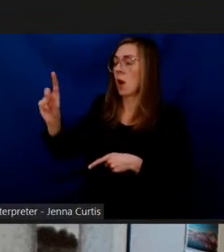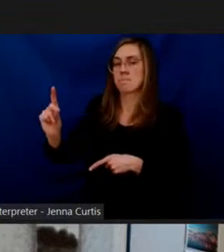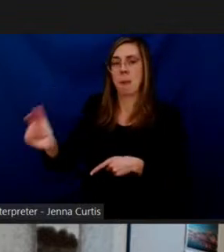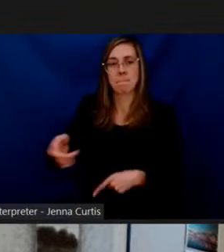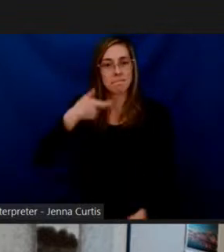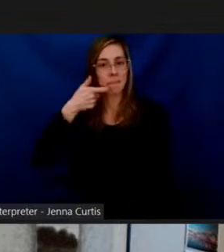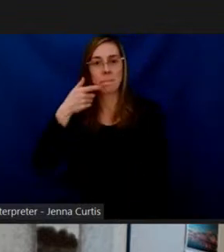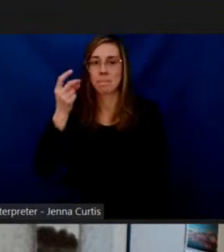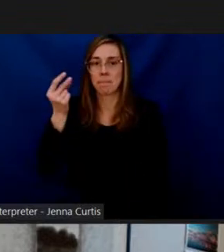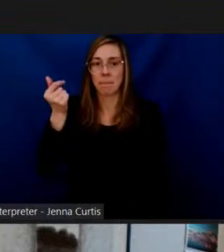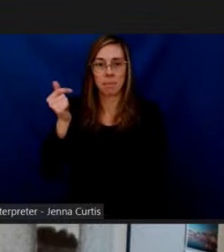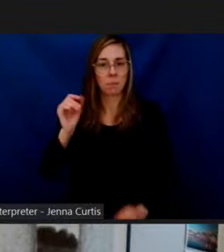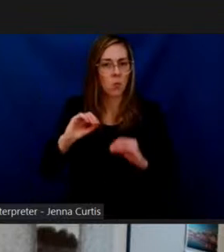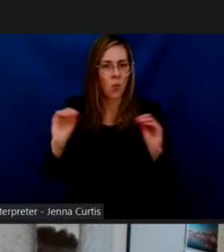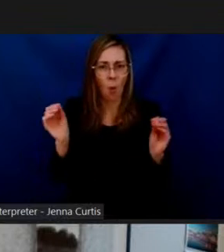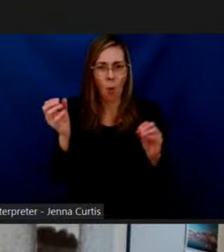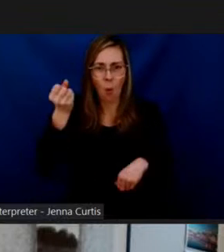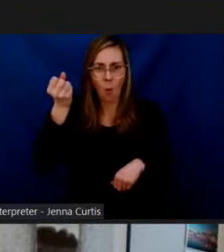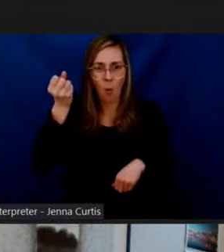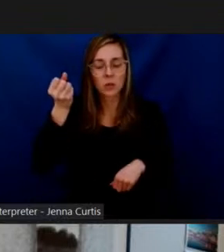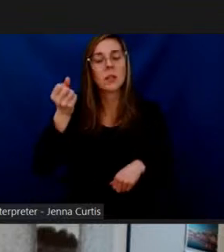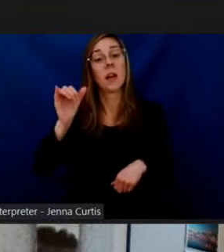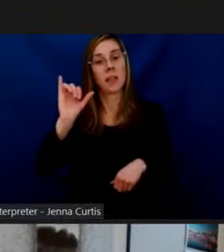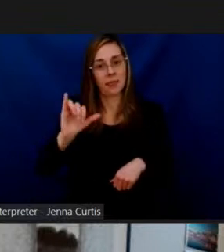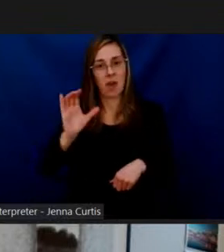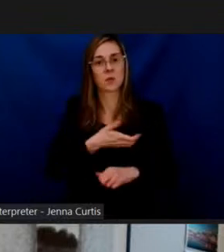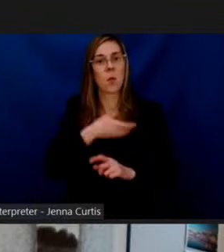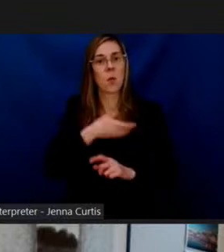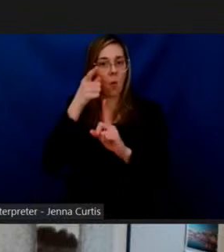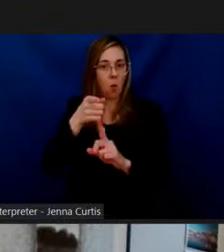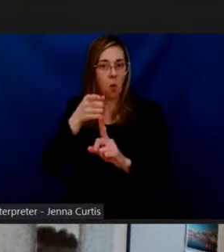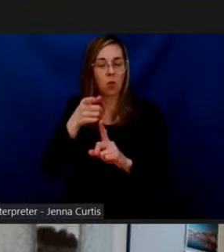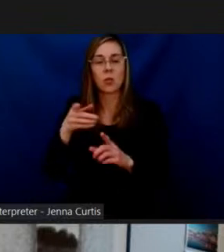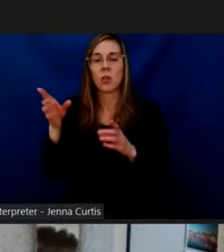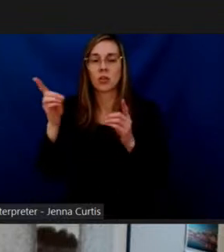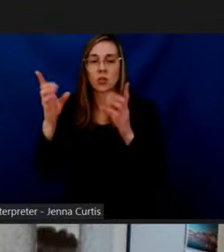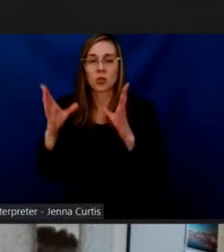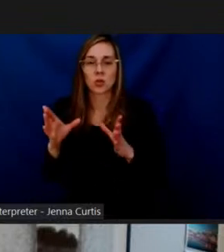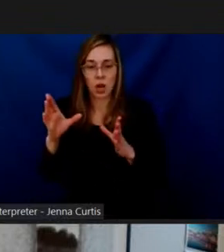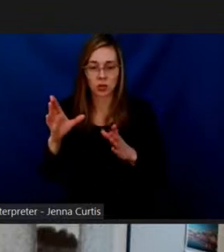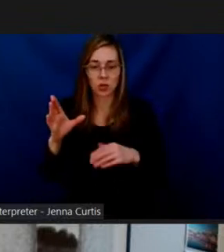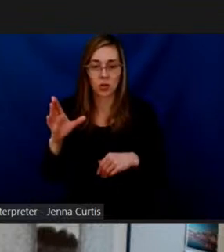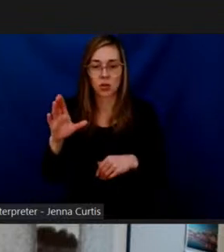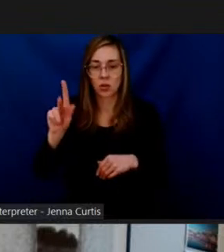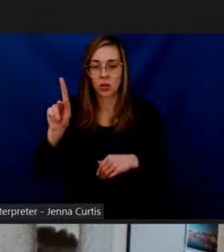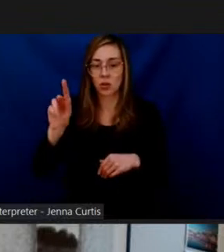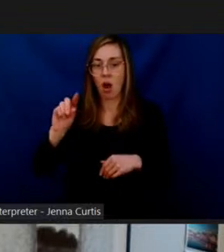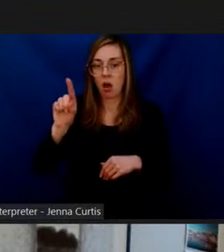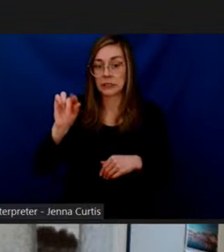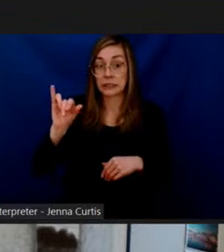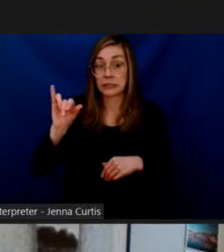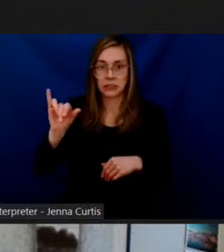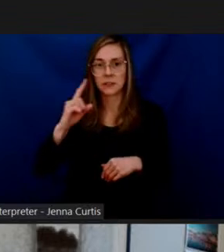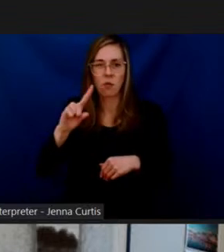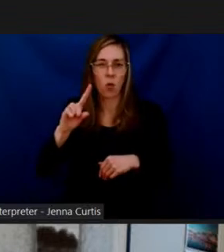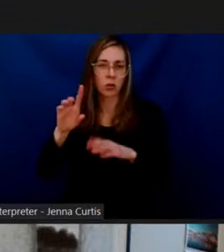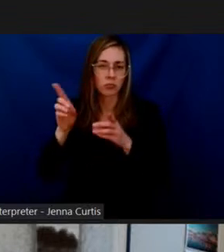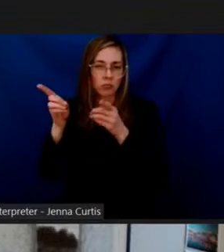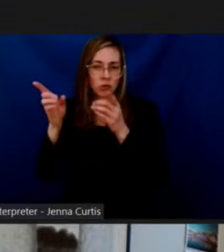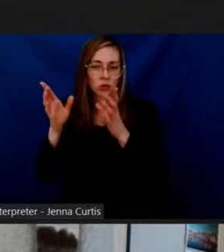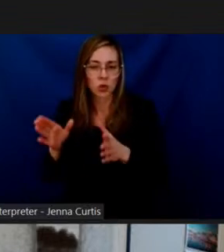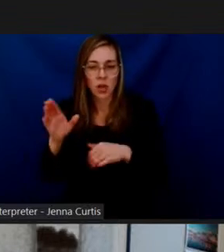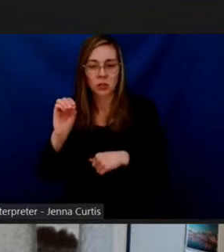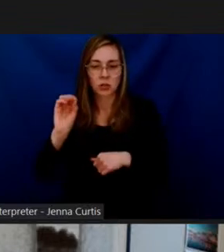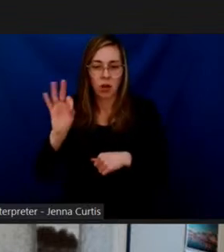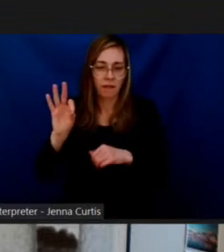call taking. There is no hold. And that is the goal of Director Causey at the Bureau of Emergency Communications, is to get to that point. And he has plans to do